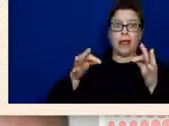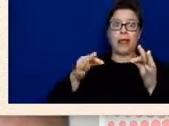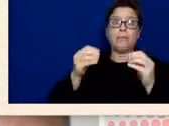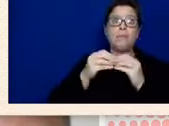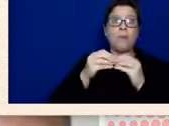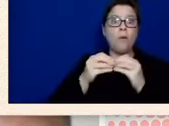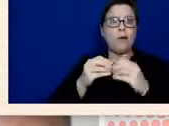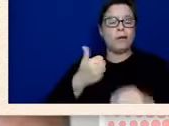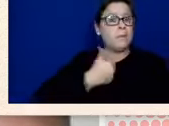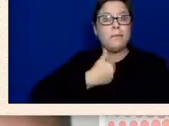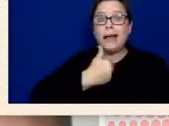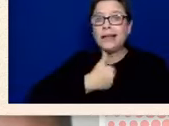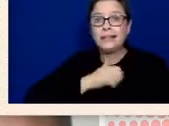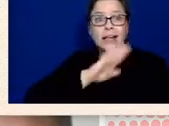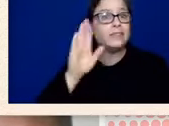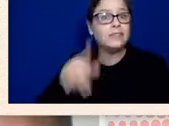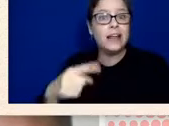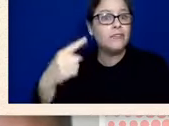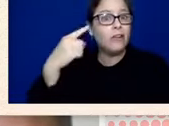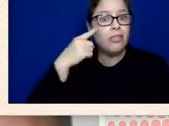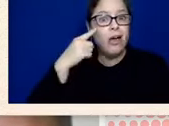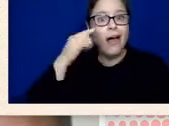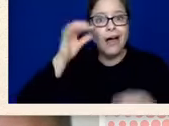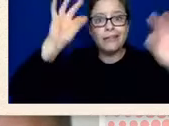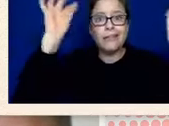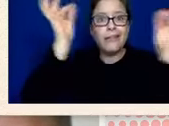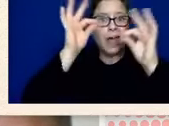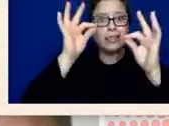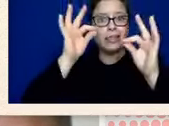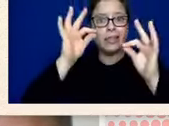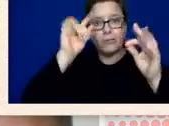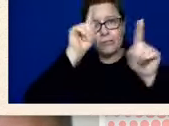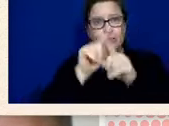of anything that was wrong.